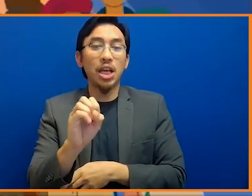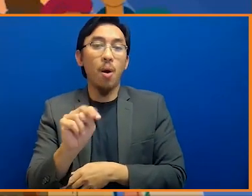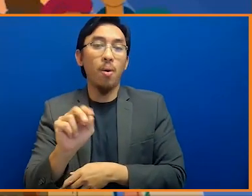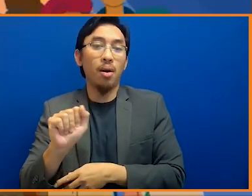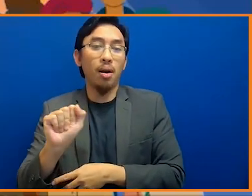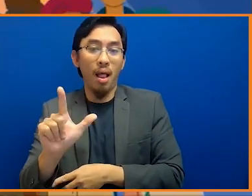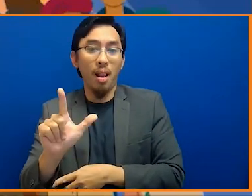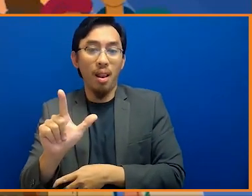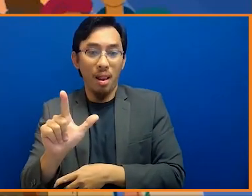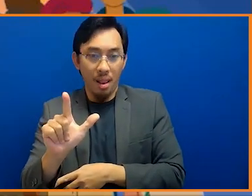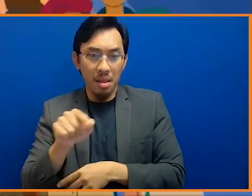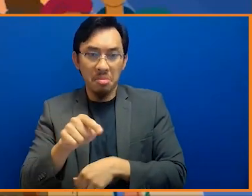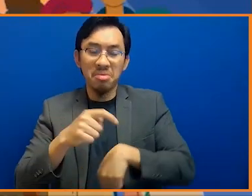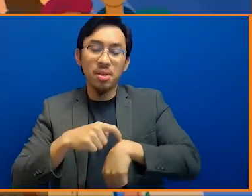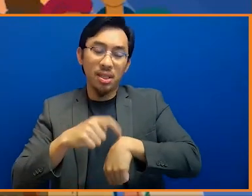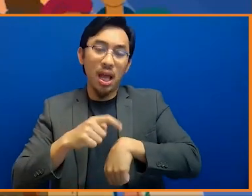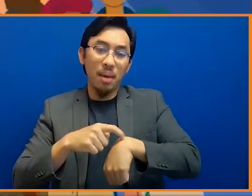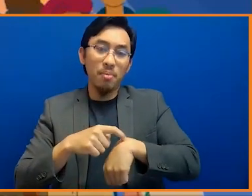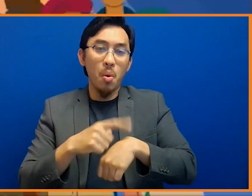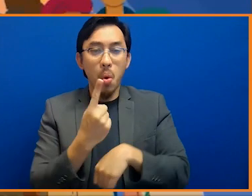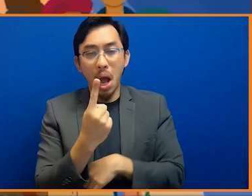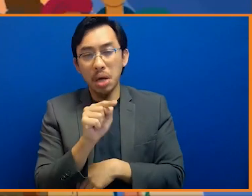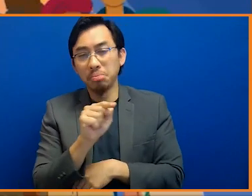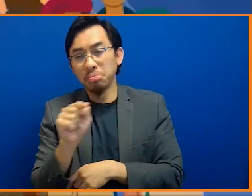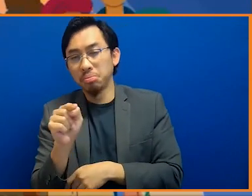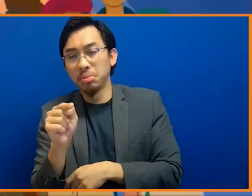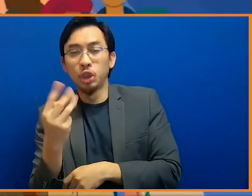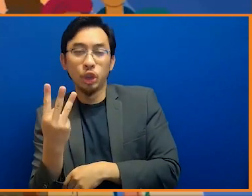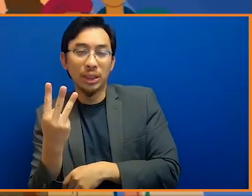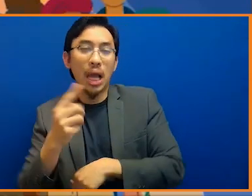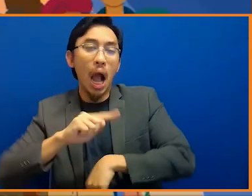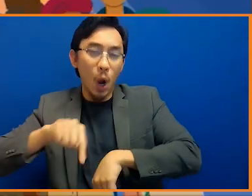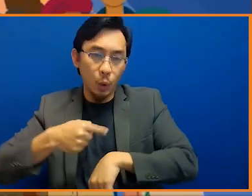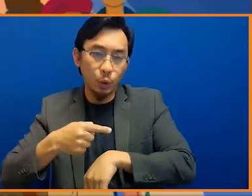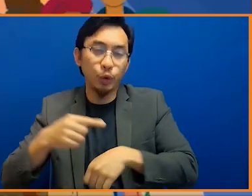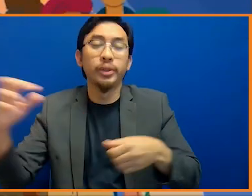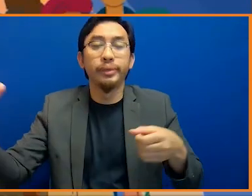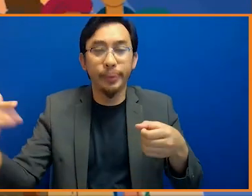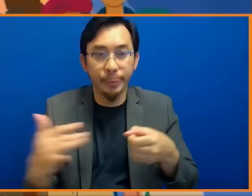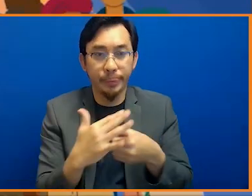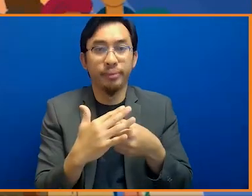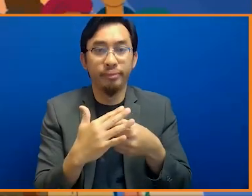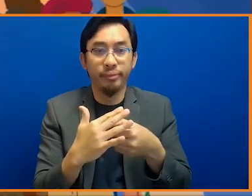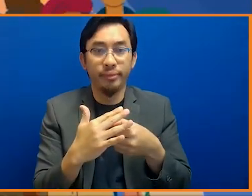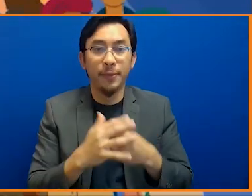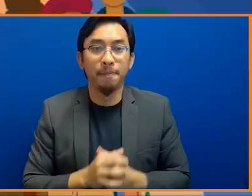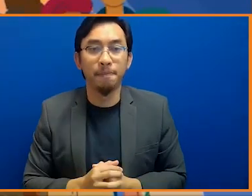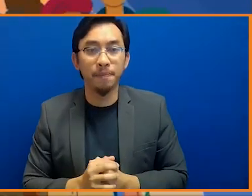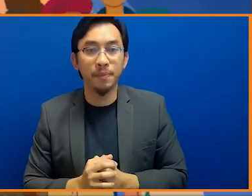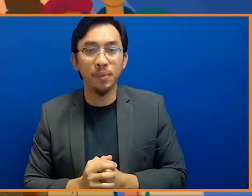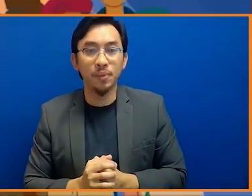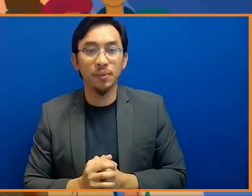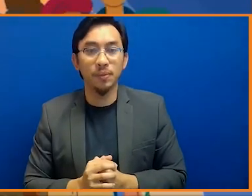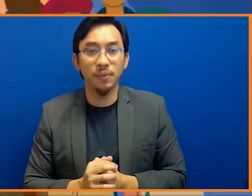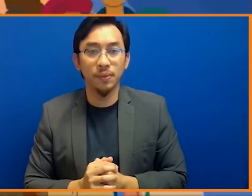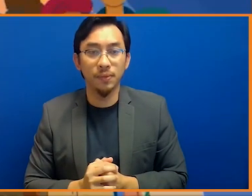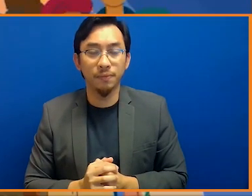type of tsunami will take about 1 to 3 hours to reach the targeted coastline.